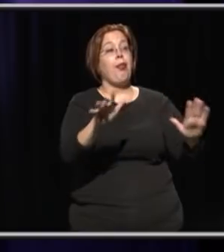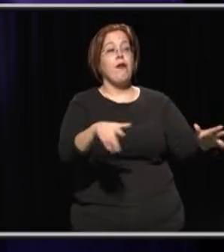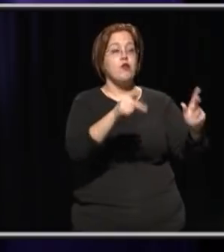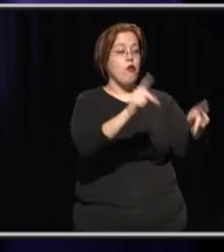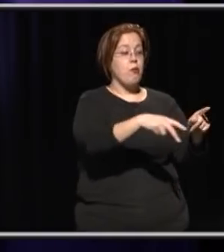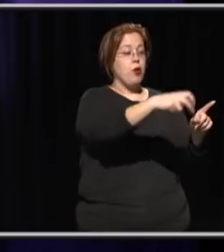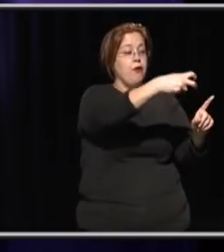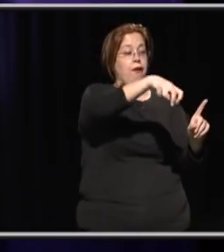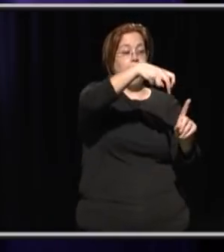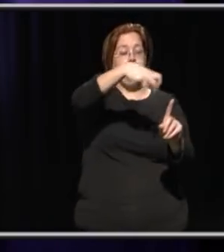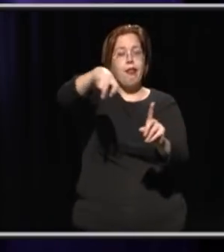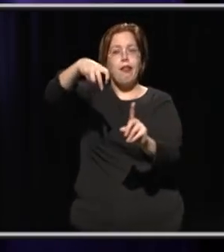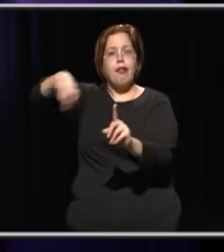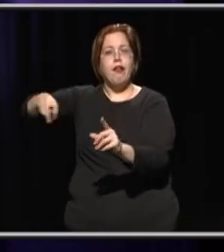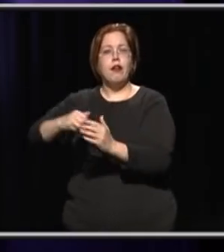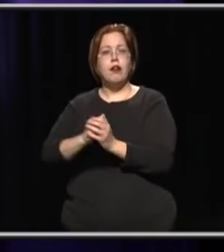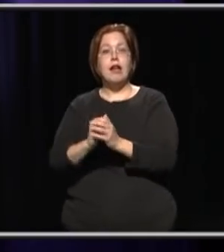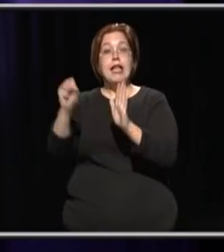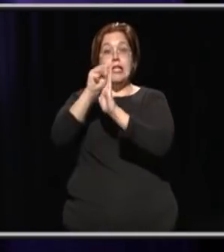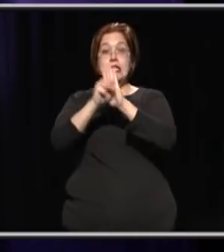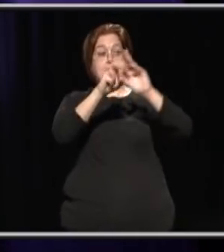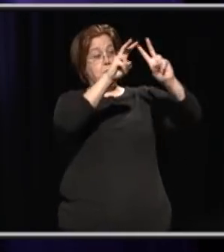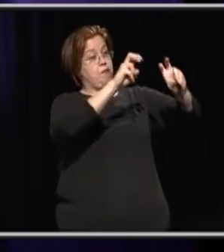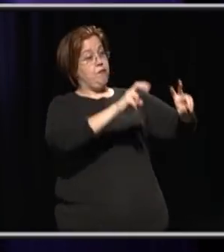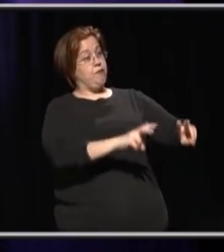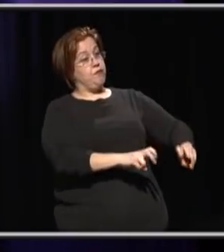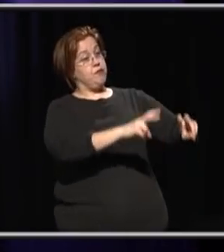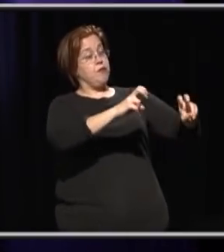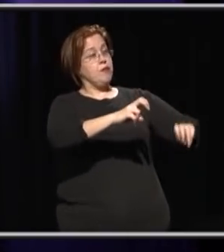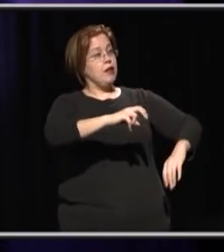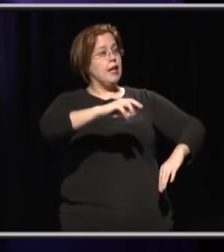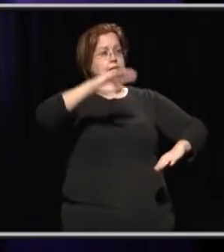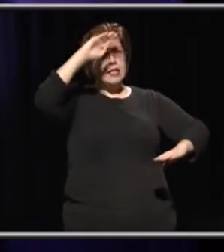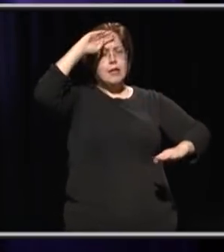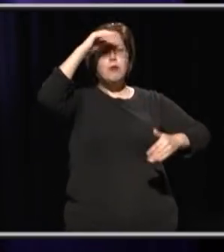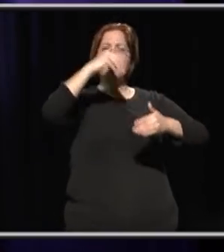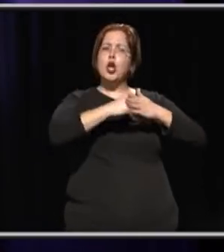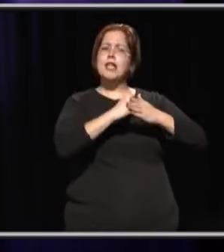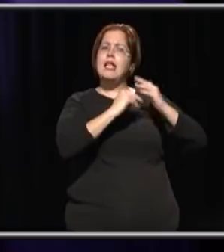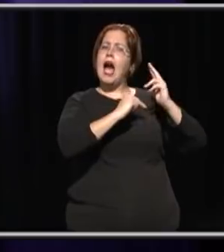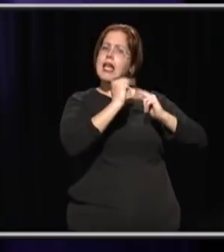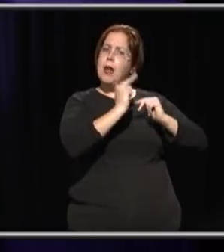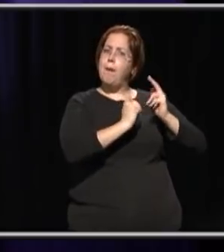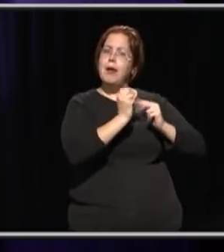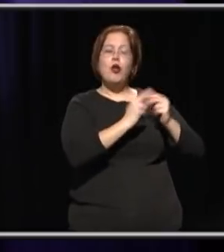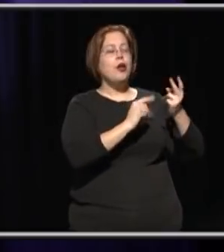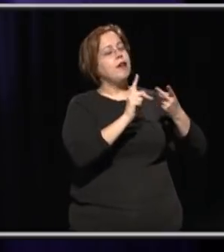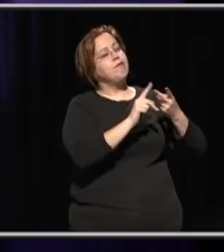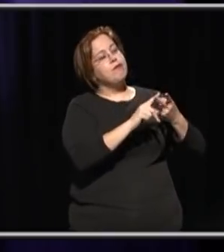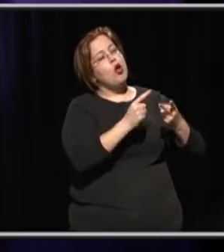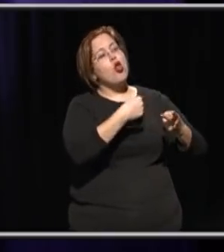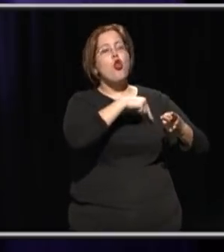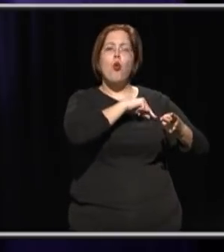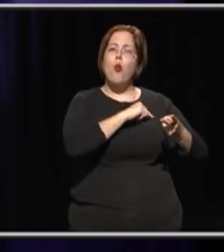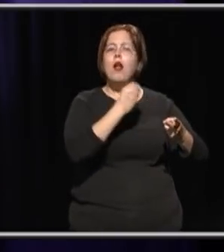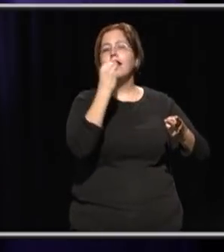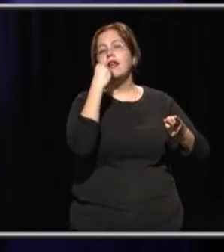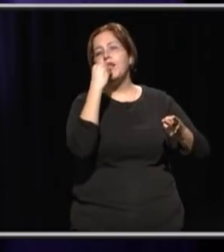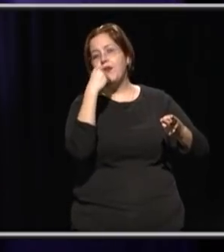to another? The state looks at what is the temperature in the facility, what is the quality of the